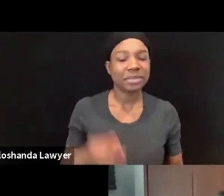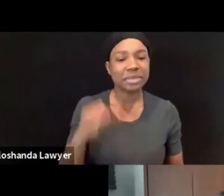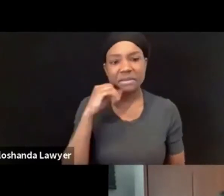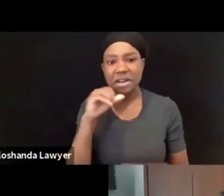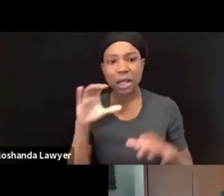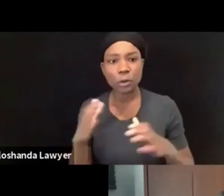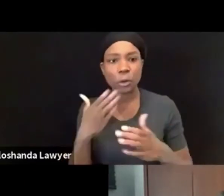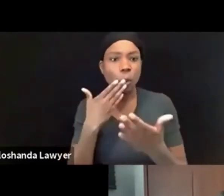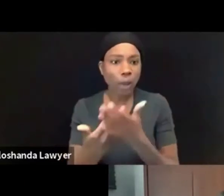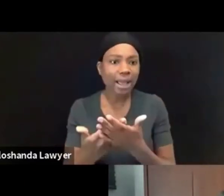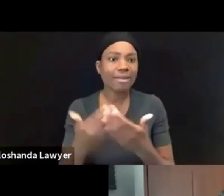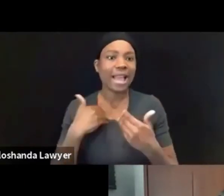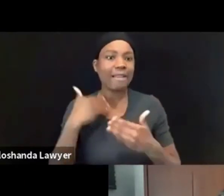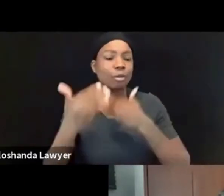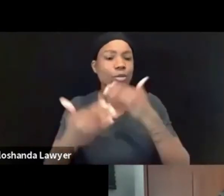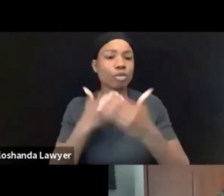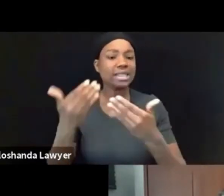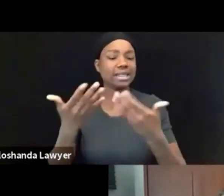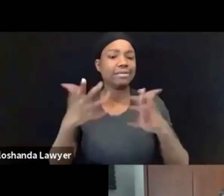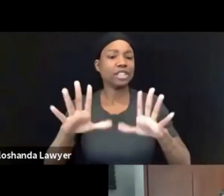at the local level.